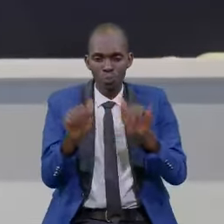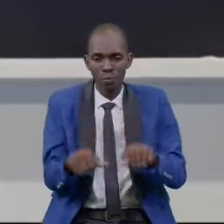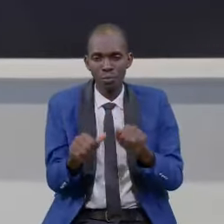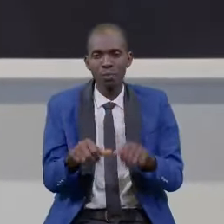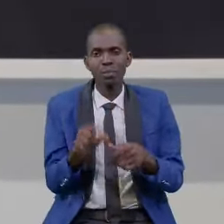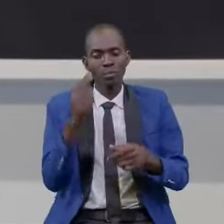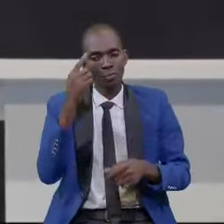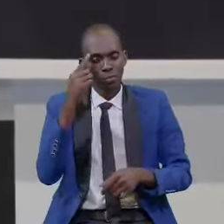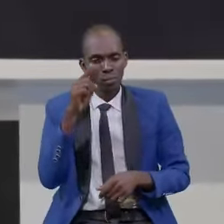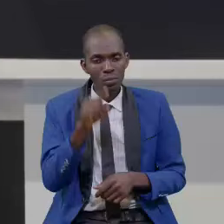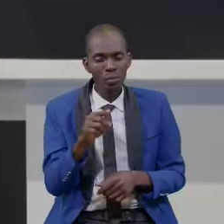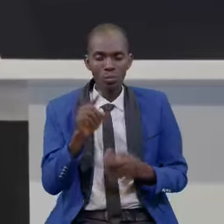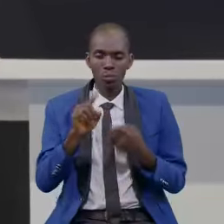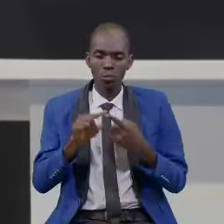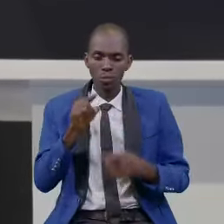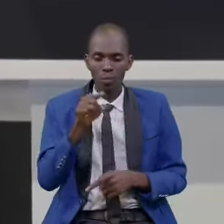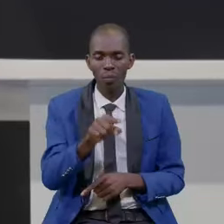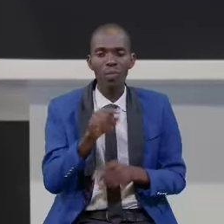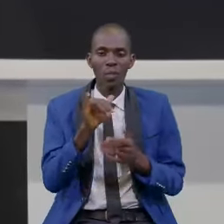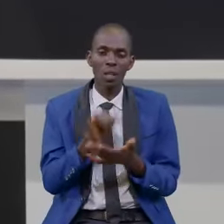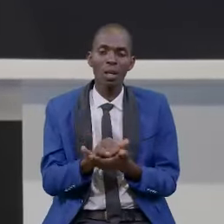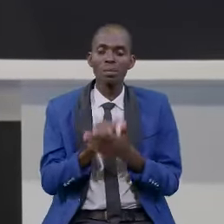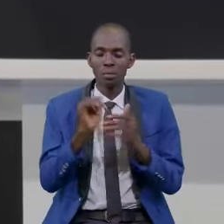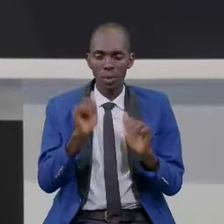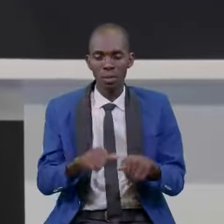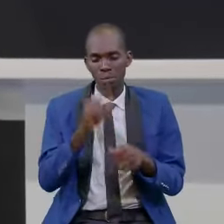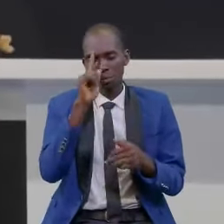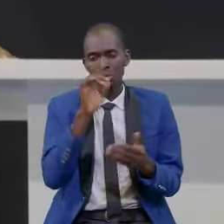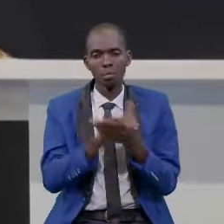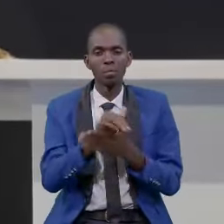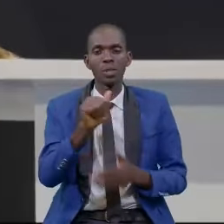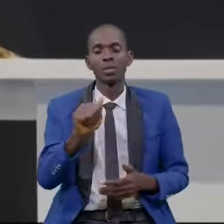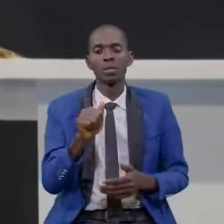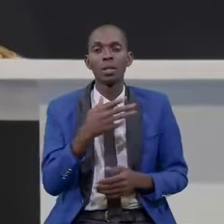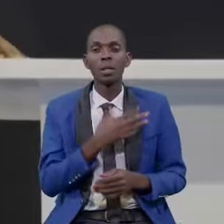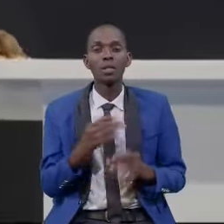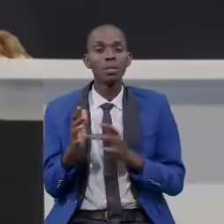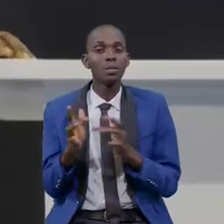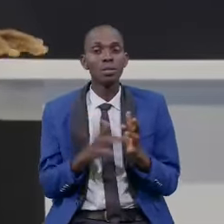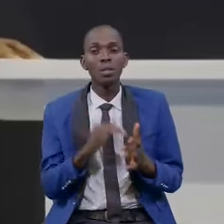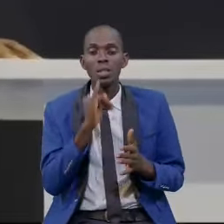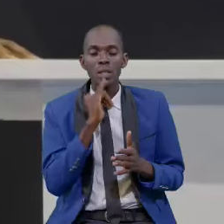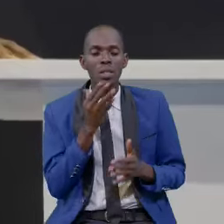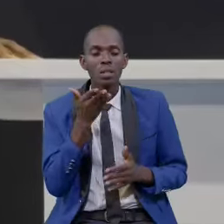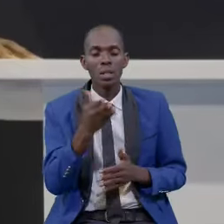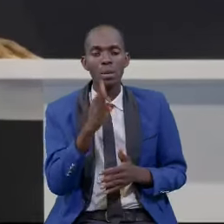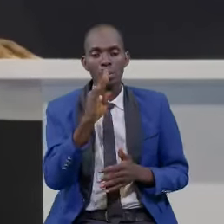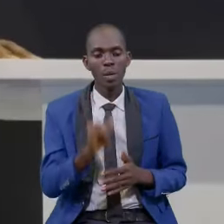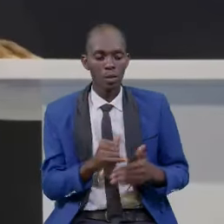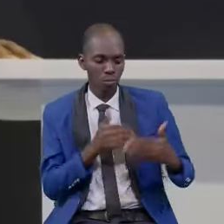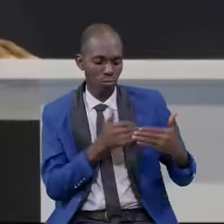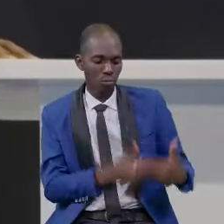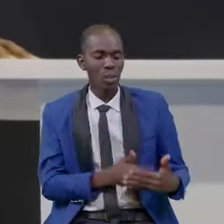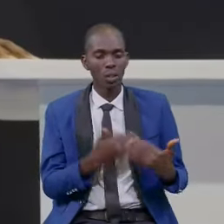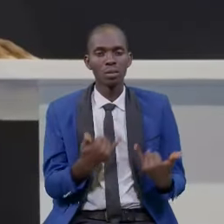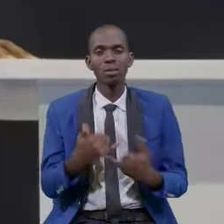to him that believeth. And Christ is there by your side tonight. Christ